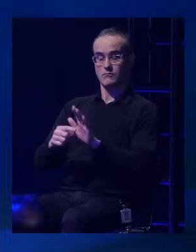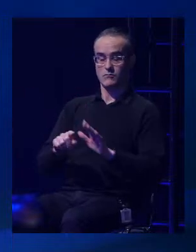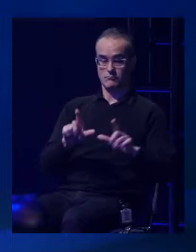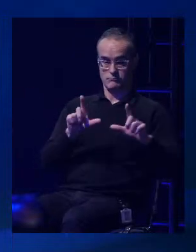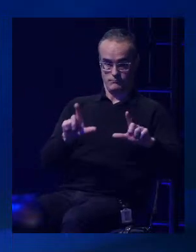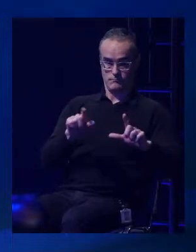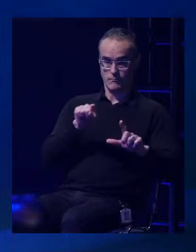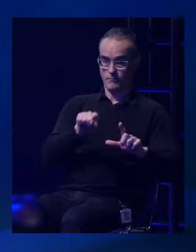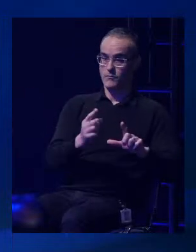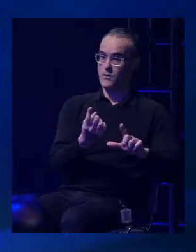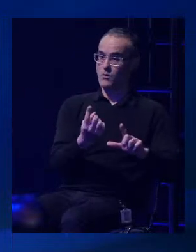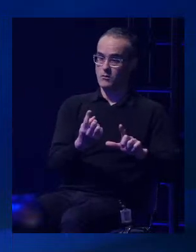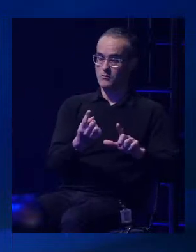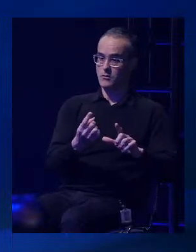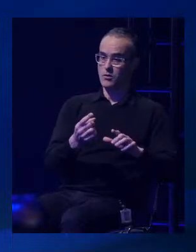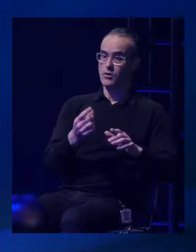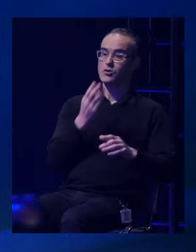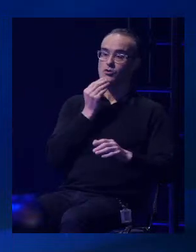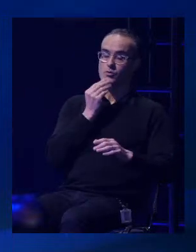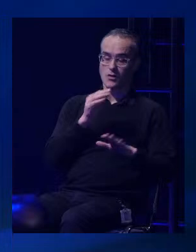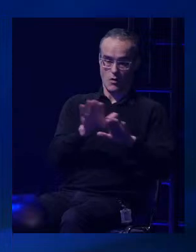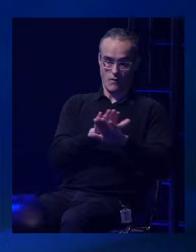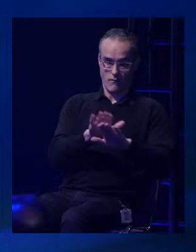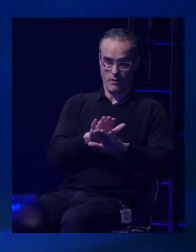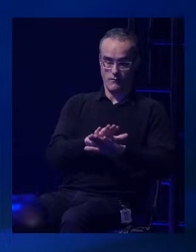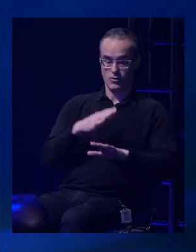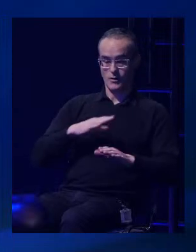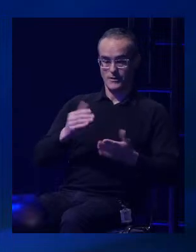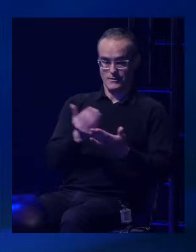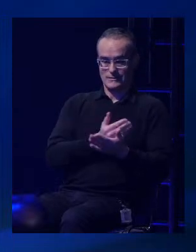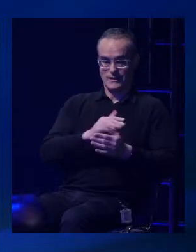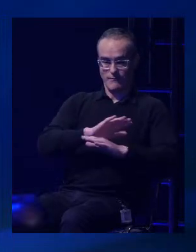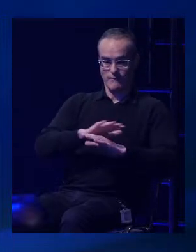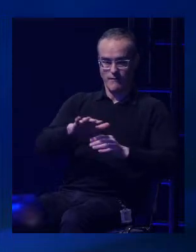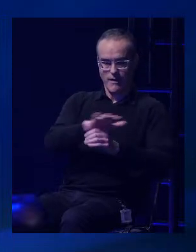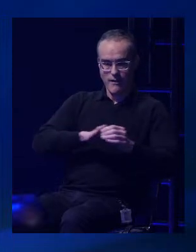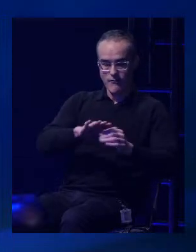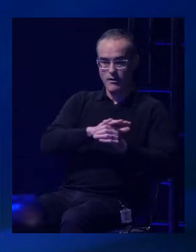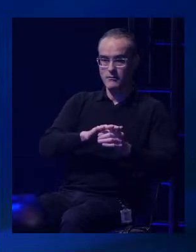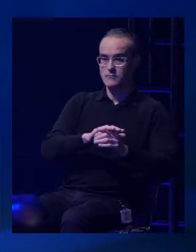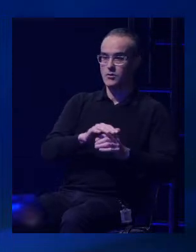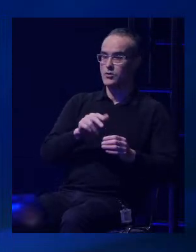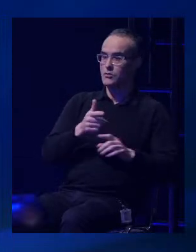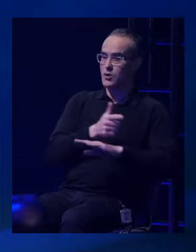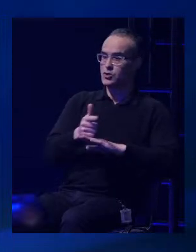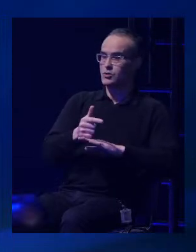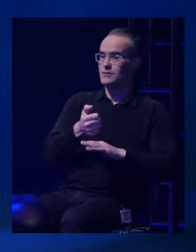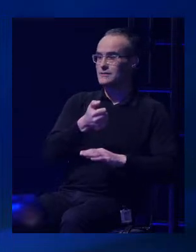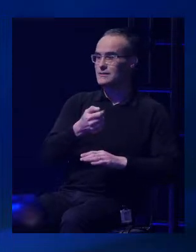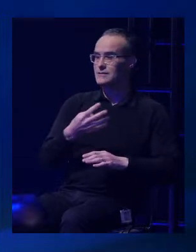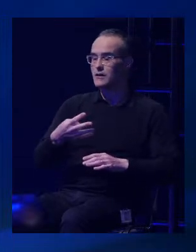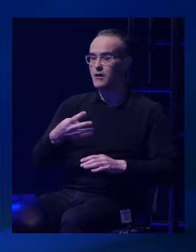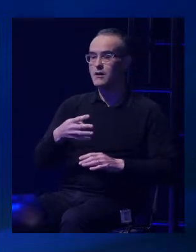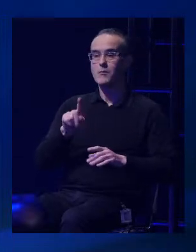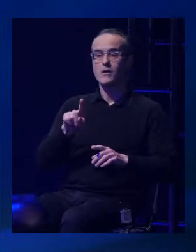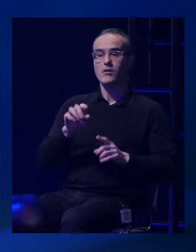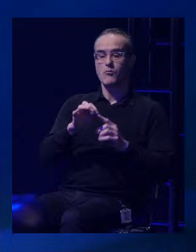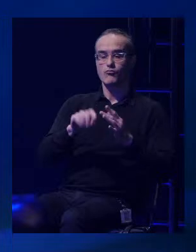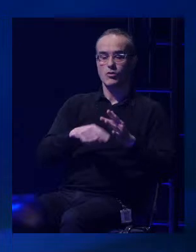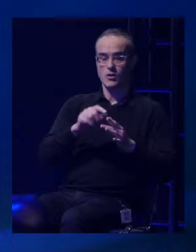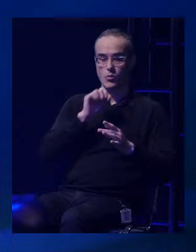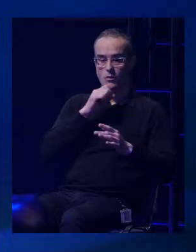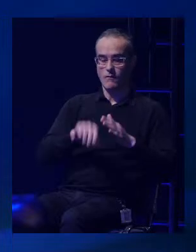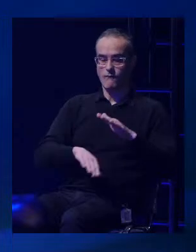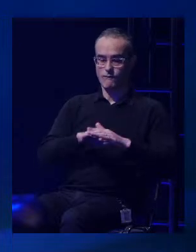which is showing a user overlay. So if you need safe area, maybe you're shooting 16:9, but the project is going to go to like a full